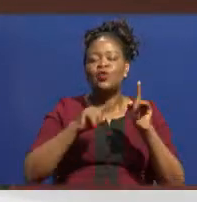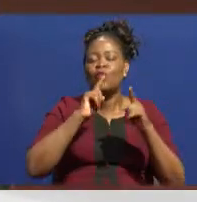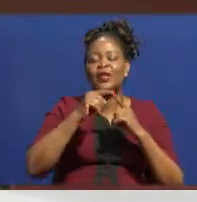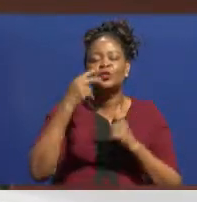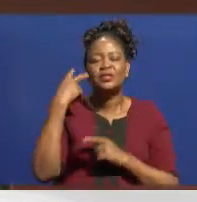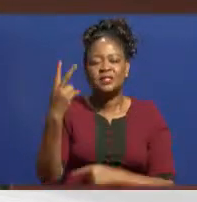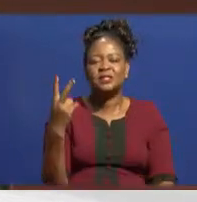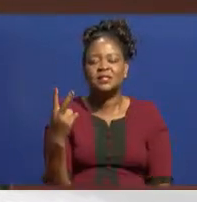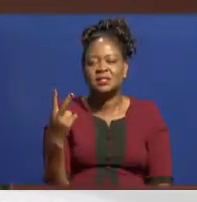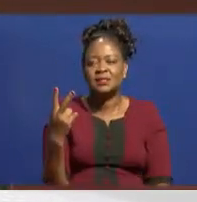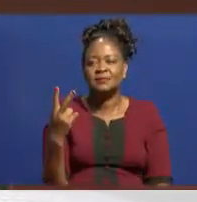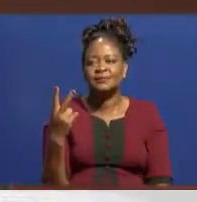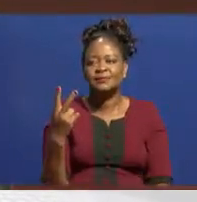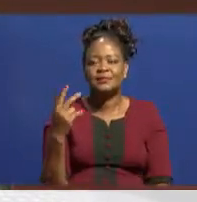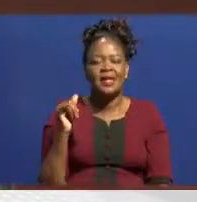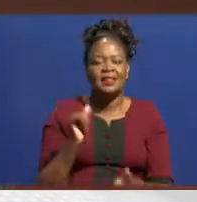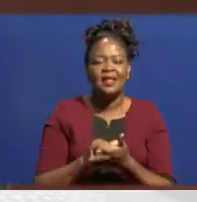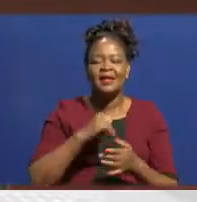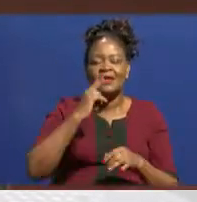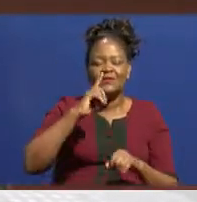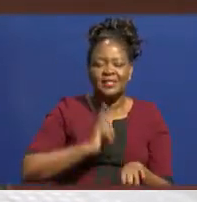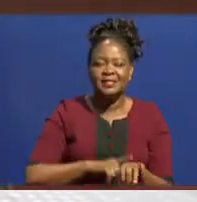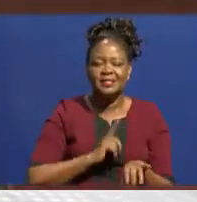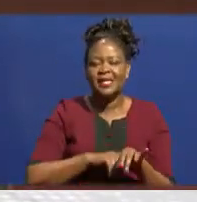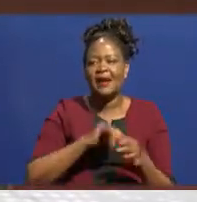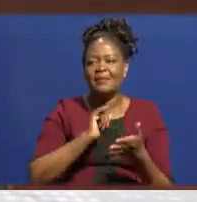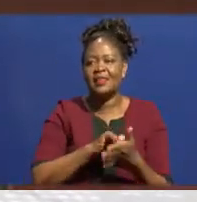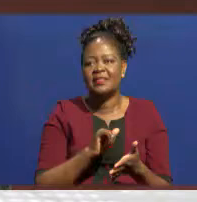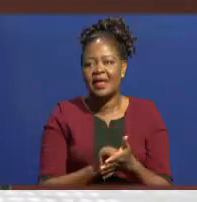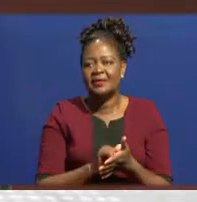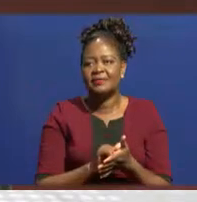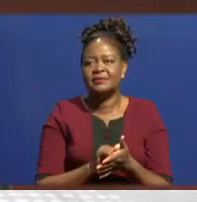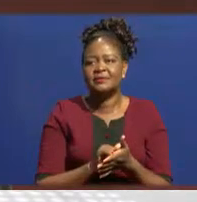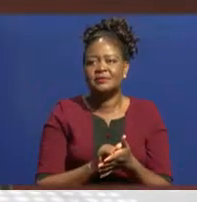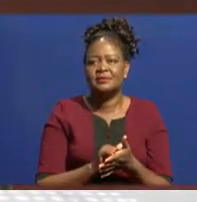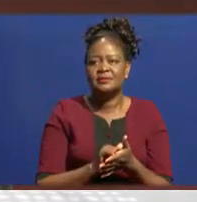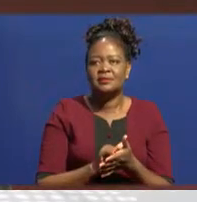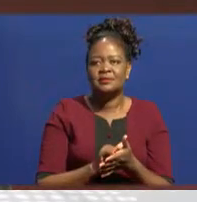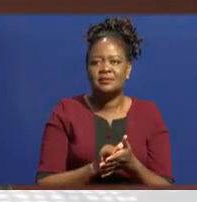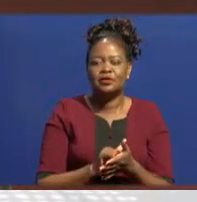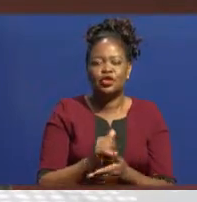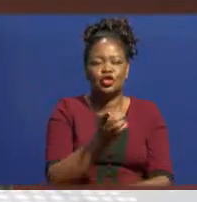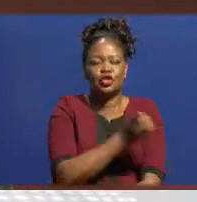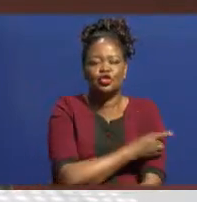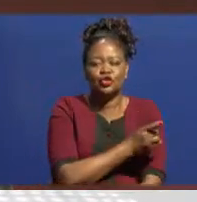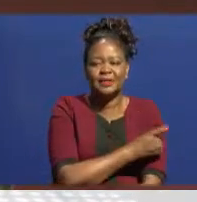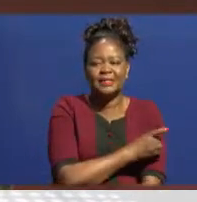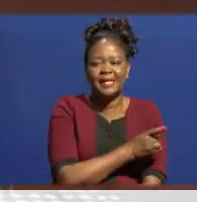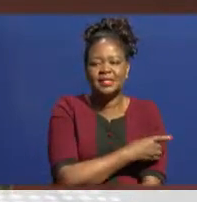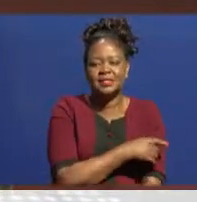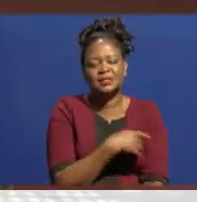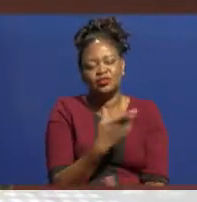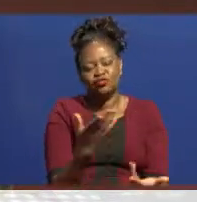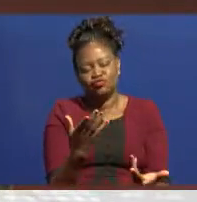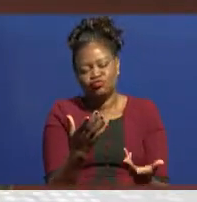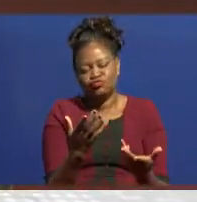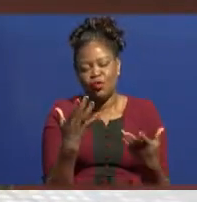see every other time that the doctors or the